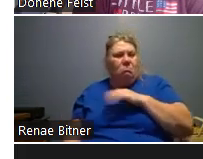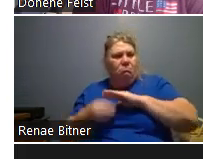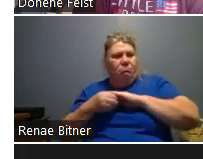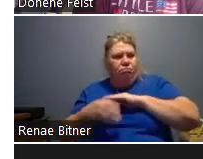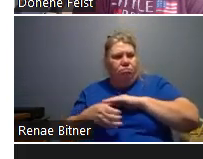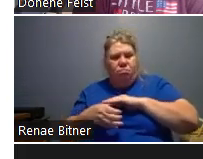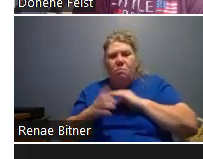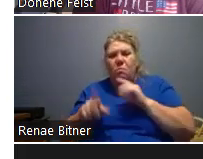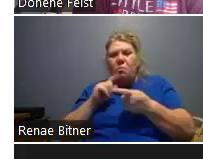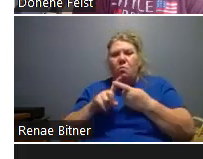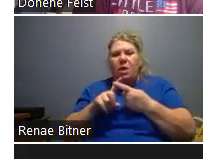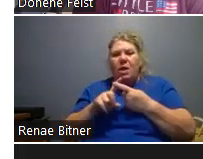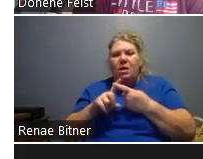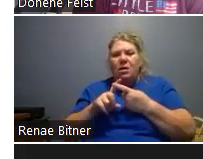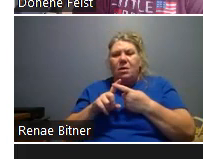when